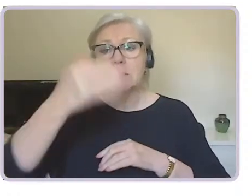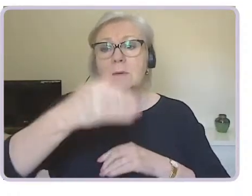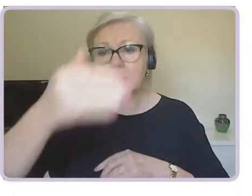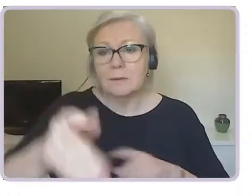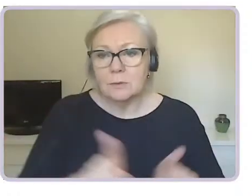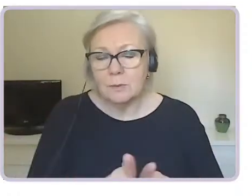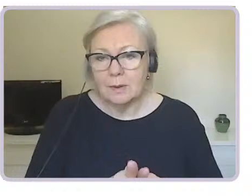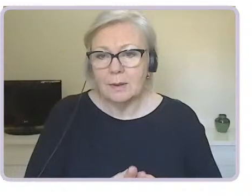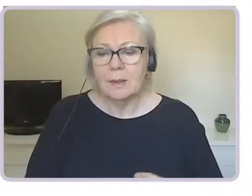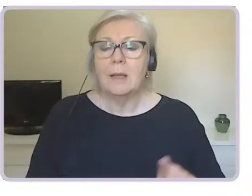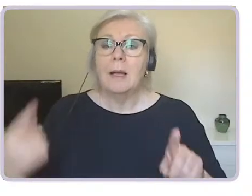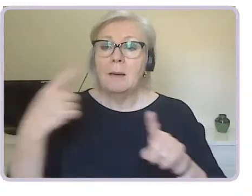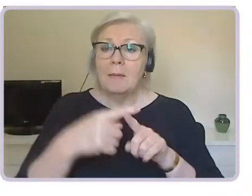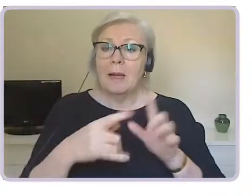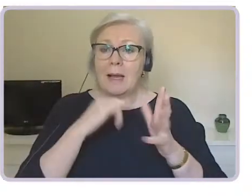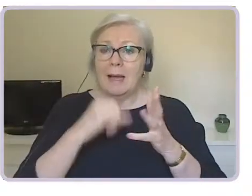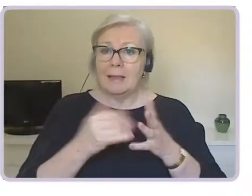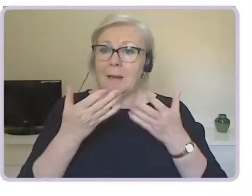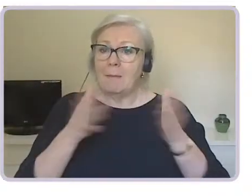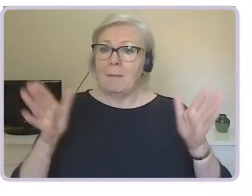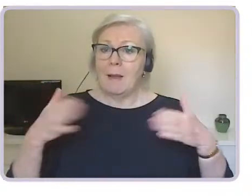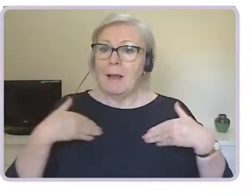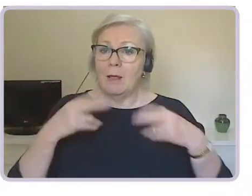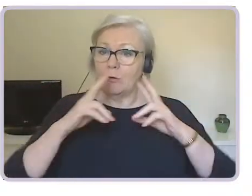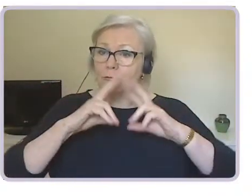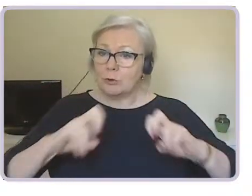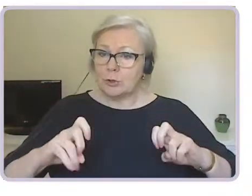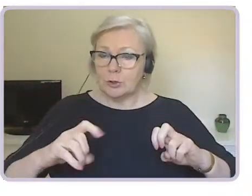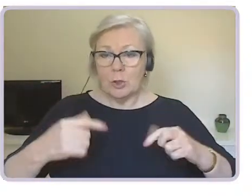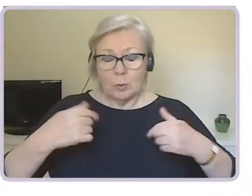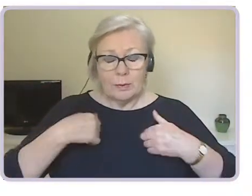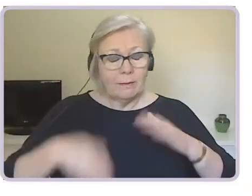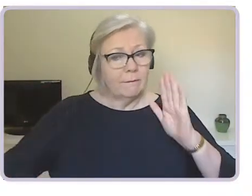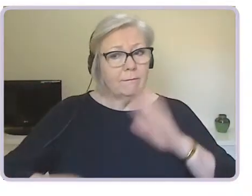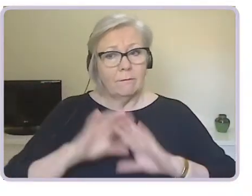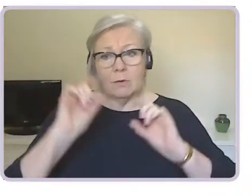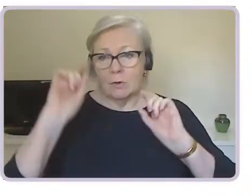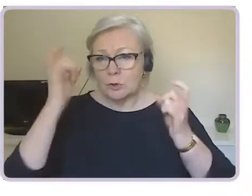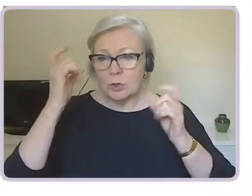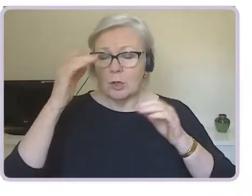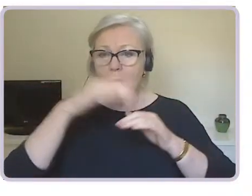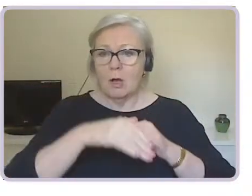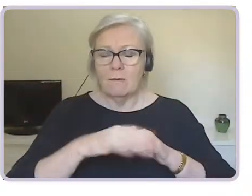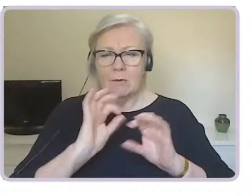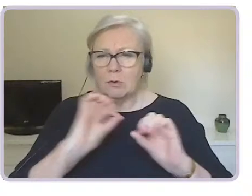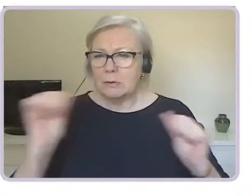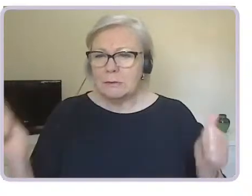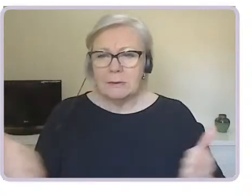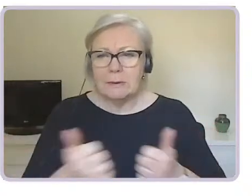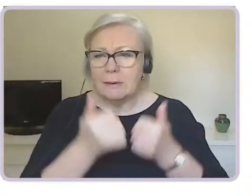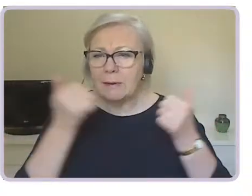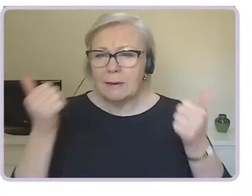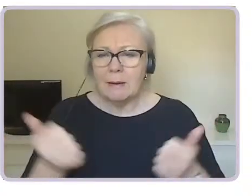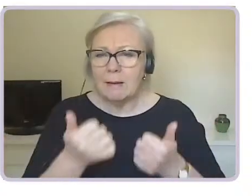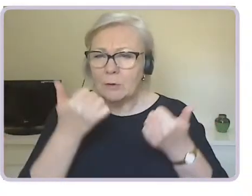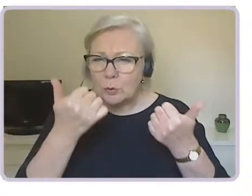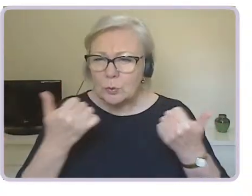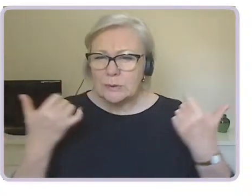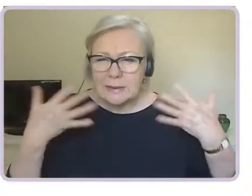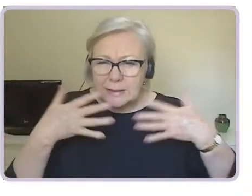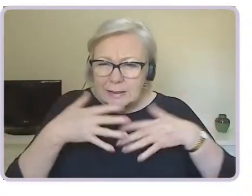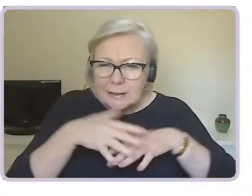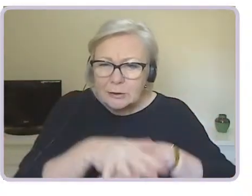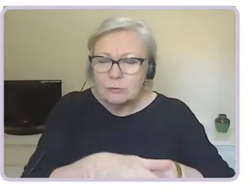as public health researchers we were very concerned about was the lack of an integrated public